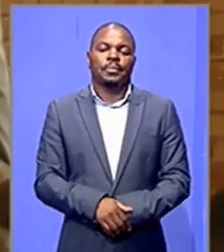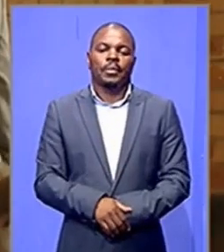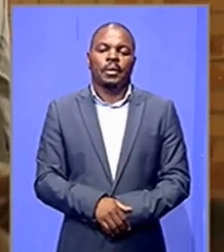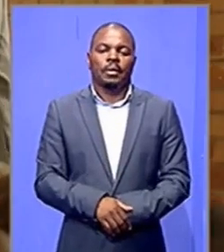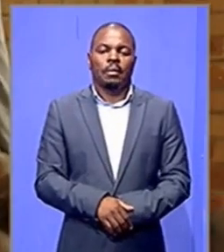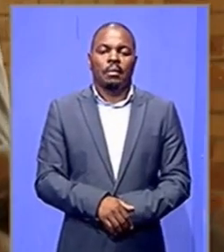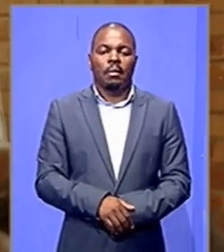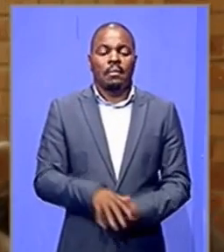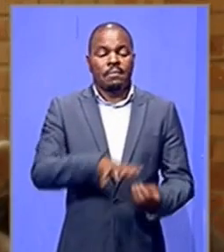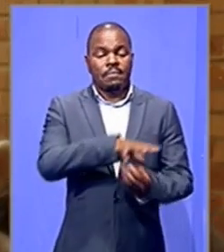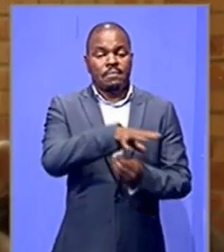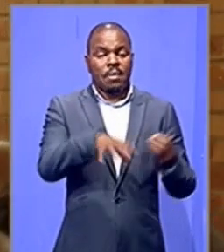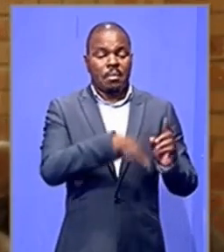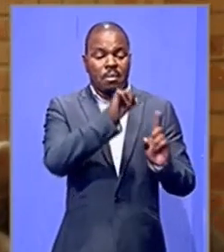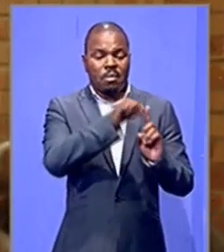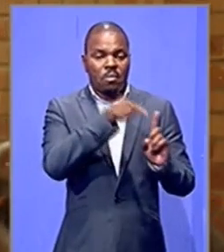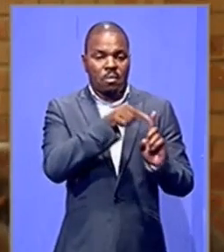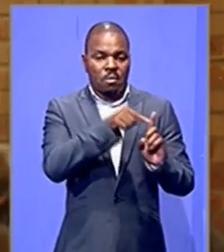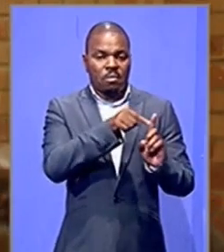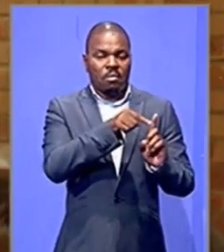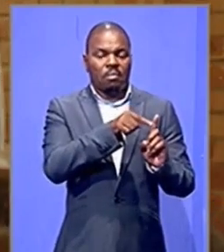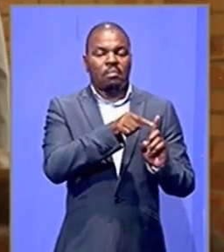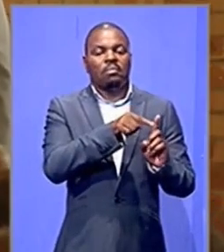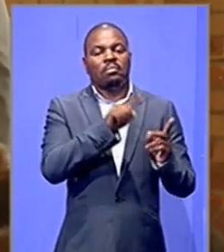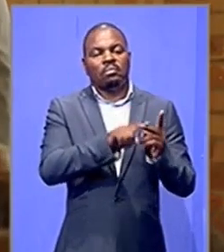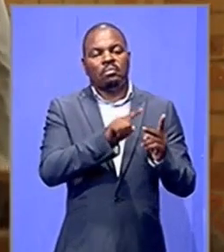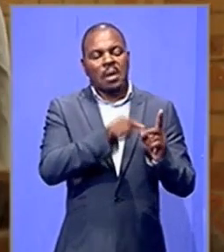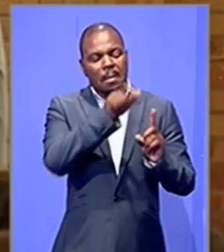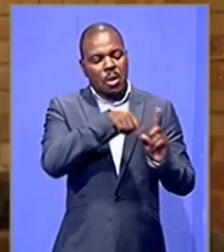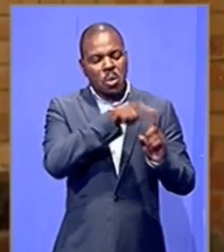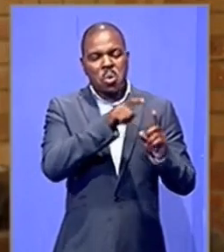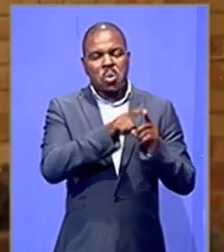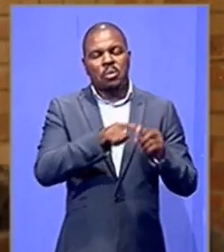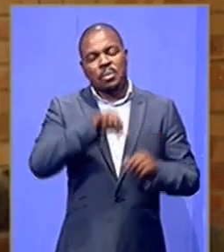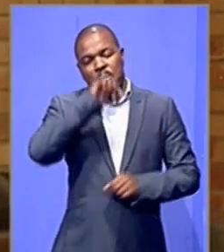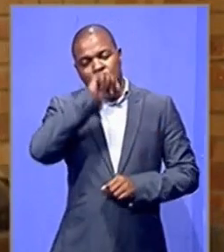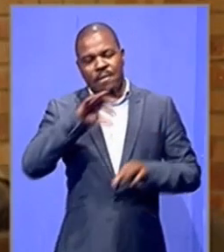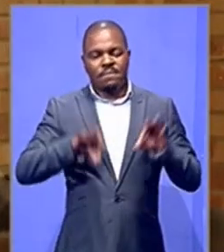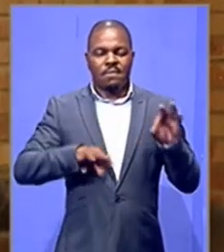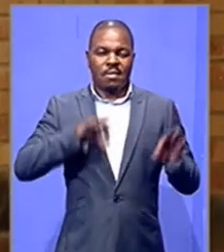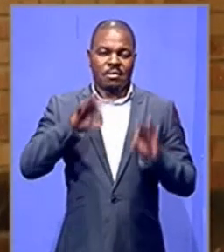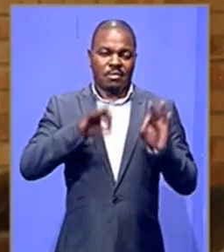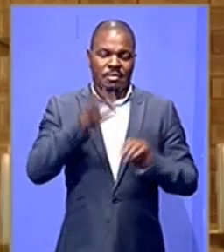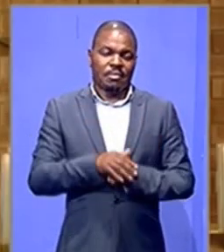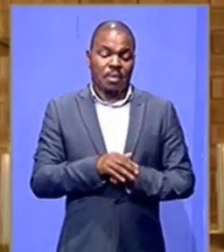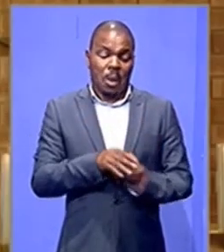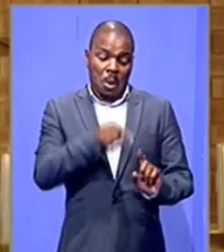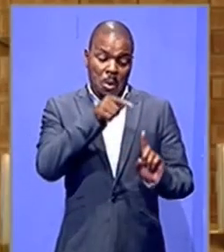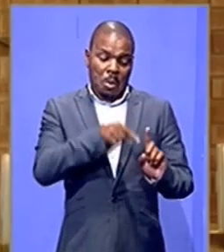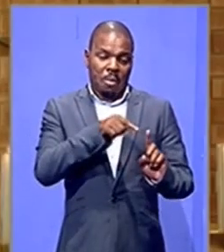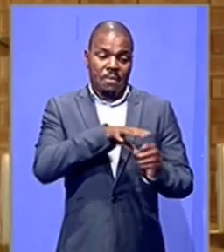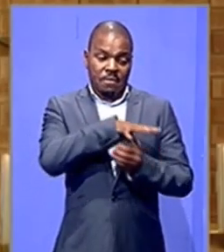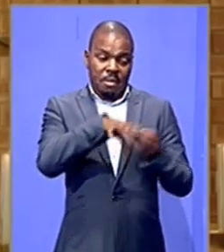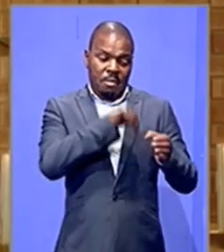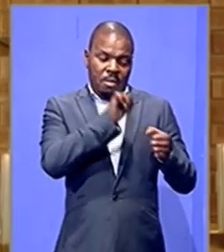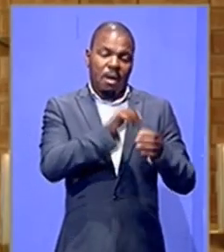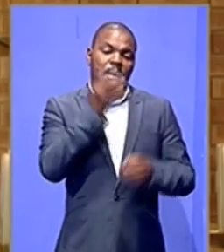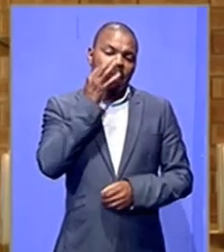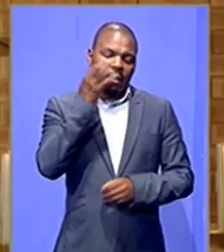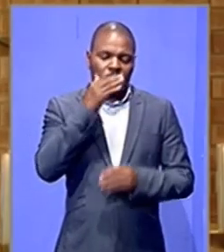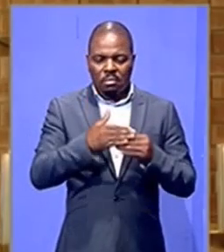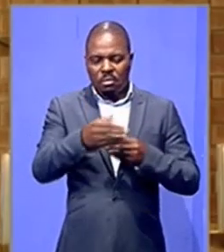Pala pala na le die itwaletse go ya mmino hip hop le moradi wa fashion Riky Rick Makhado. Ba kholofetse gore ba tla o boloka bogojwa gagwe